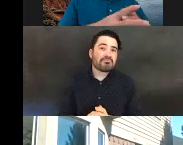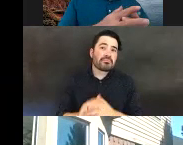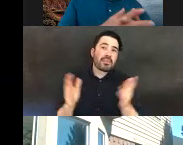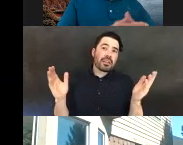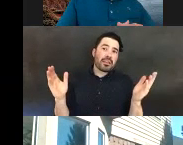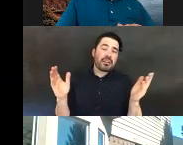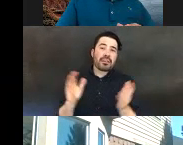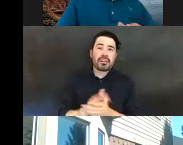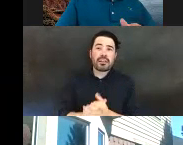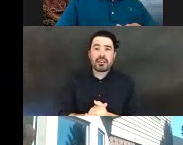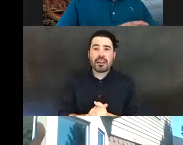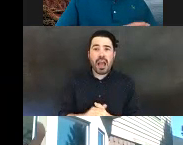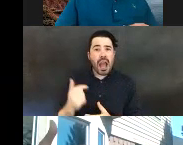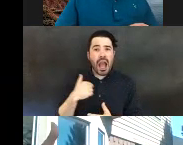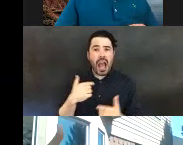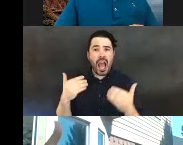But I will go ahead.